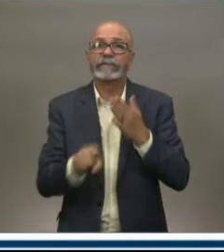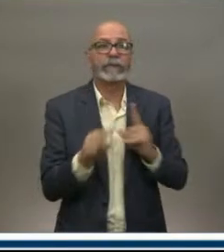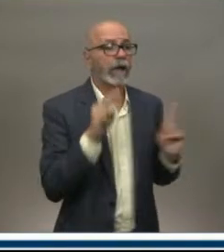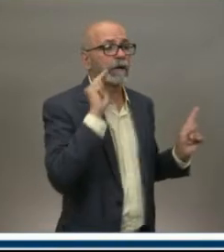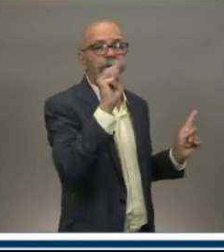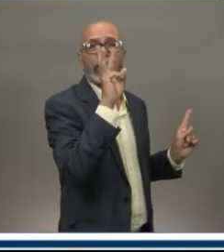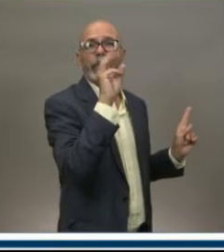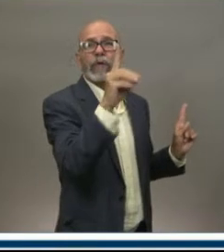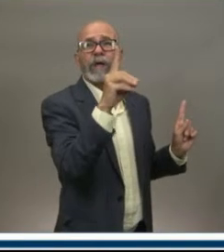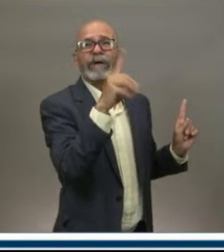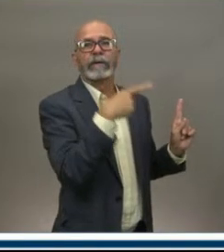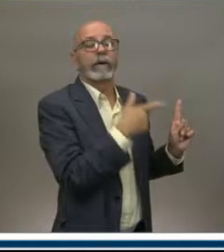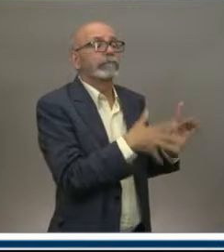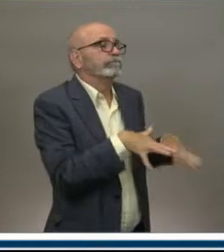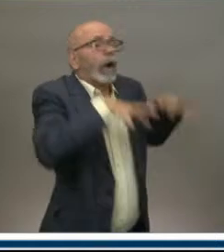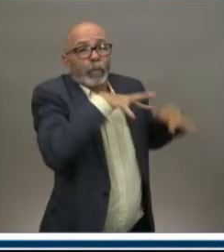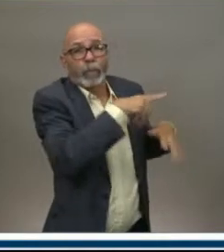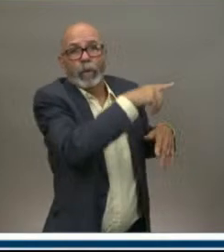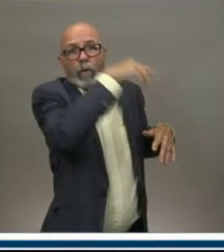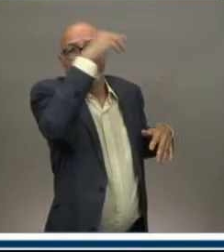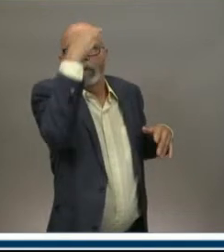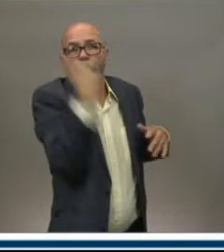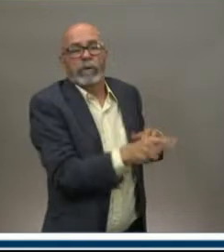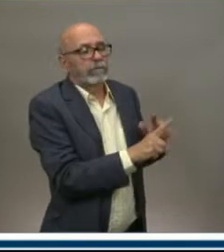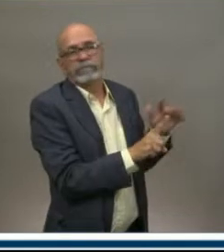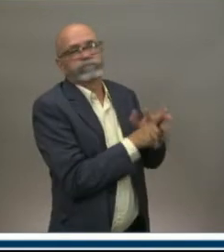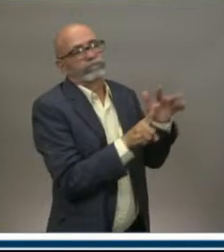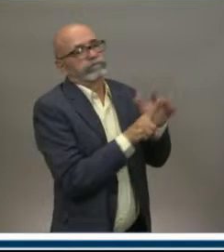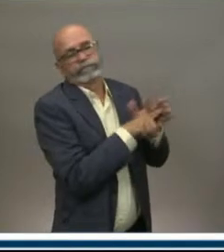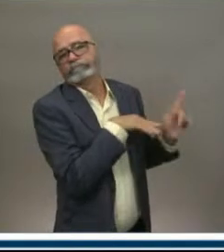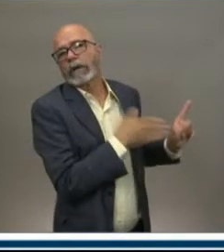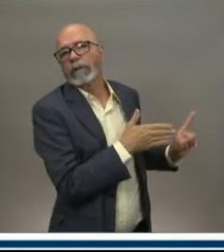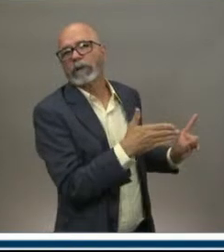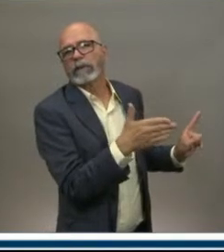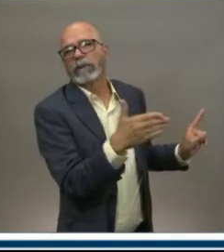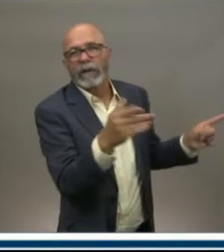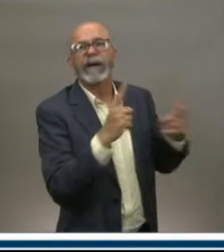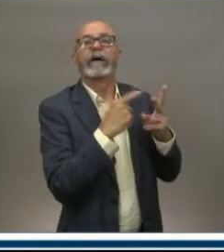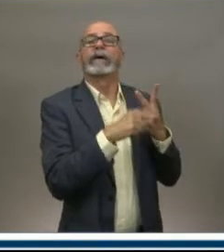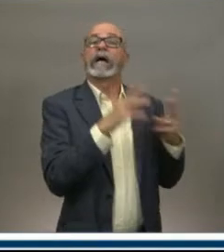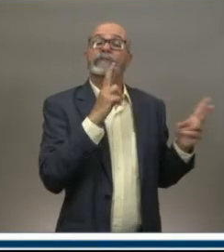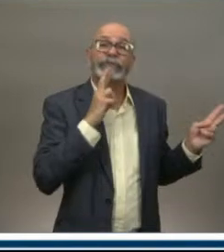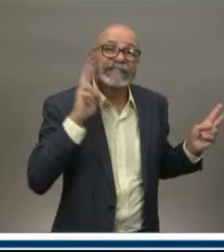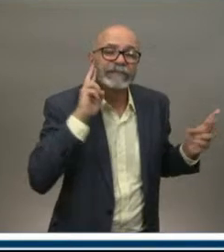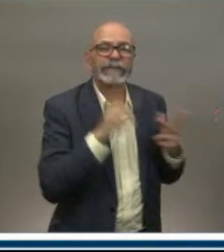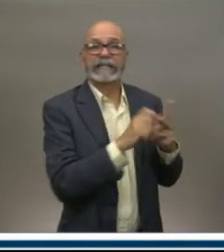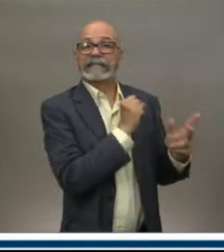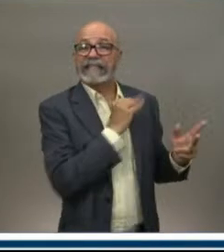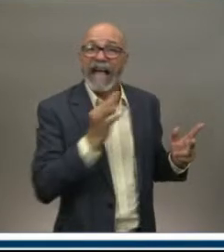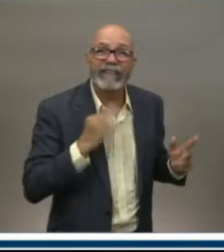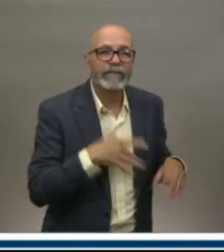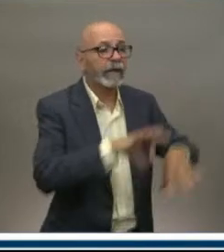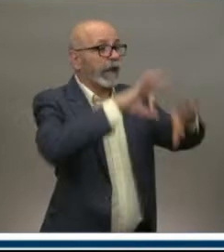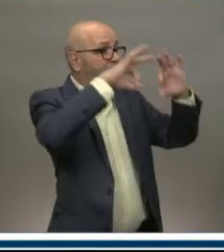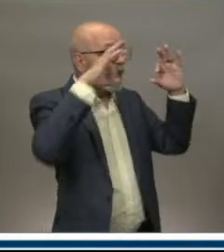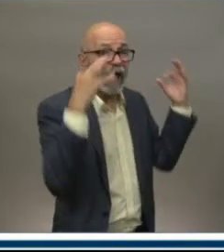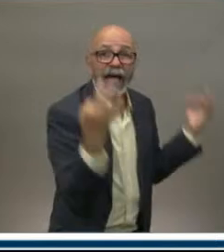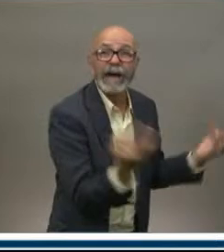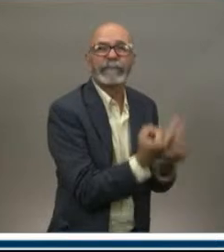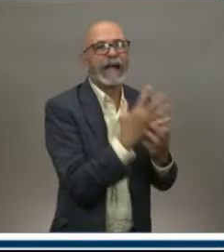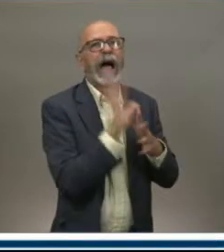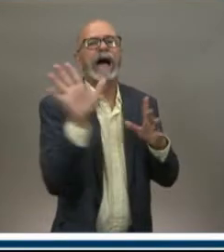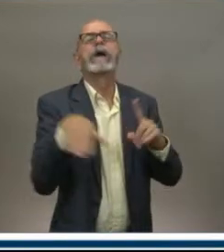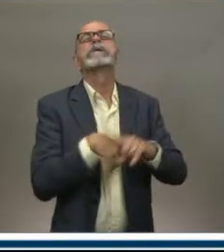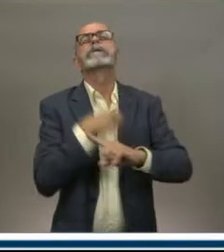deaths. It was Northwood residents, staff, and families that felt the brunt of this virus in